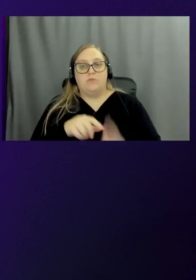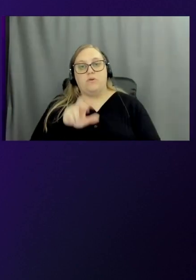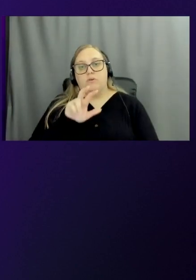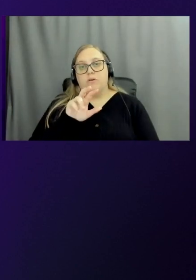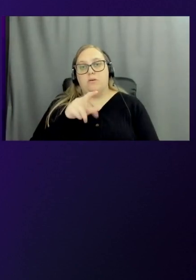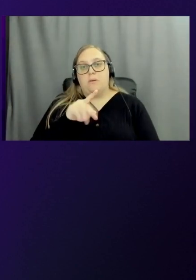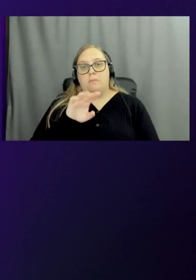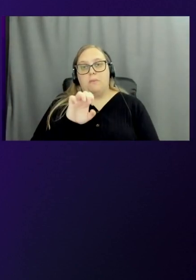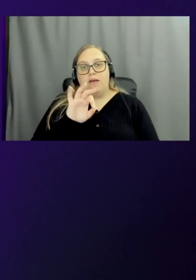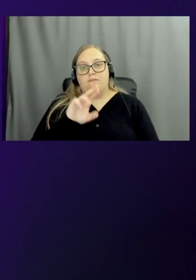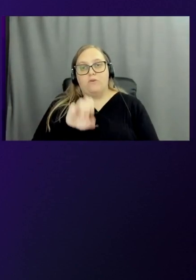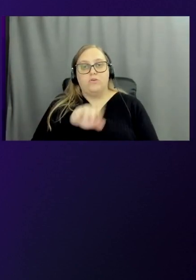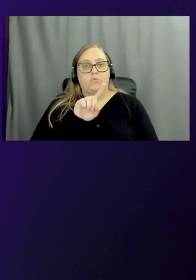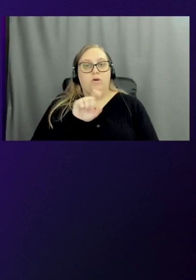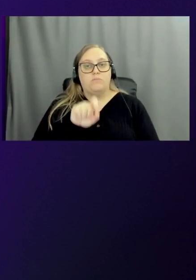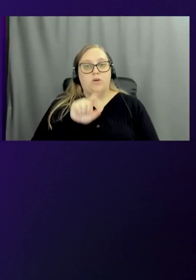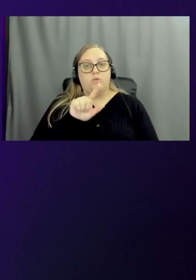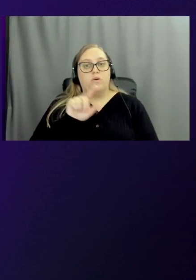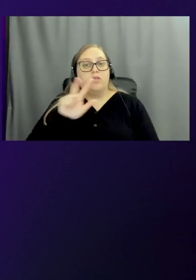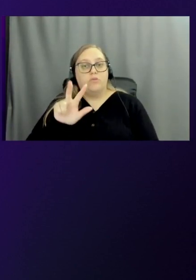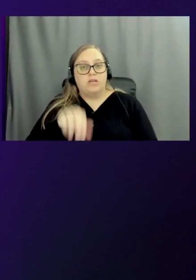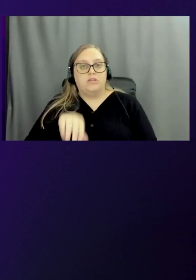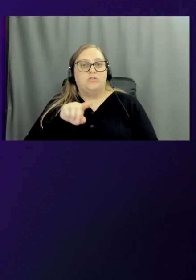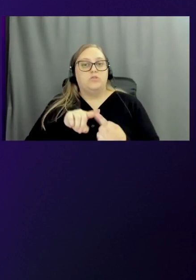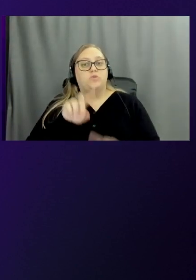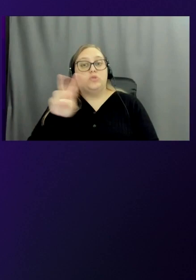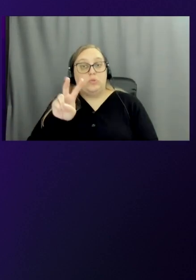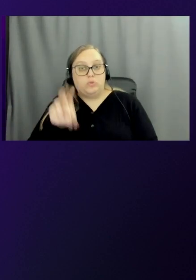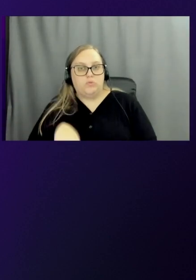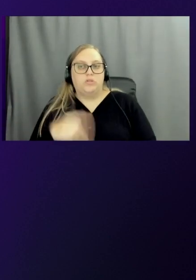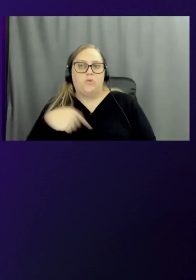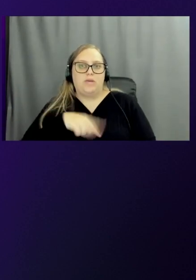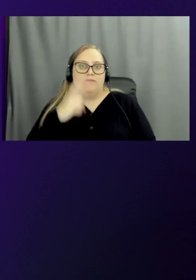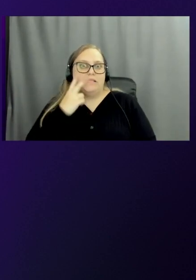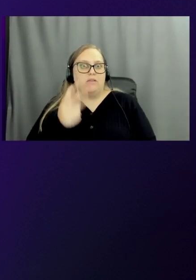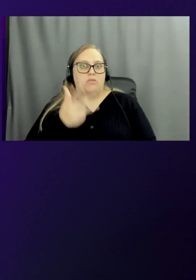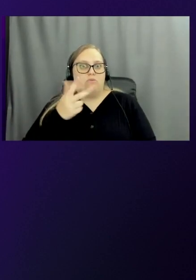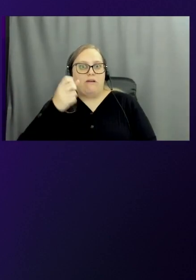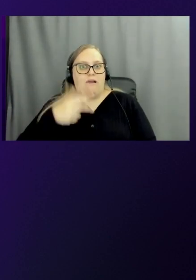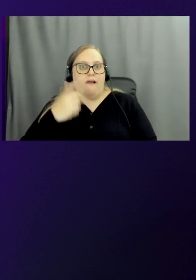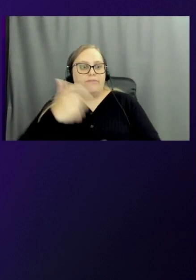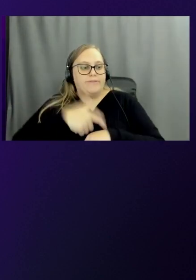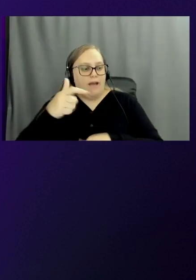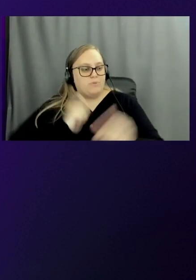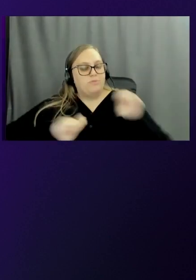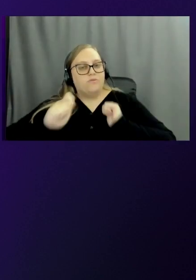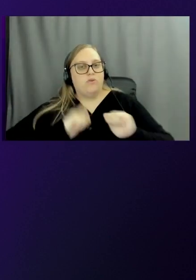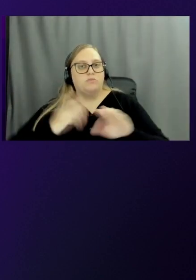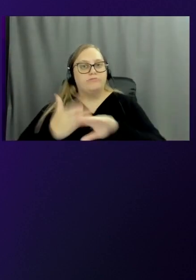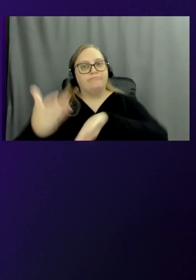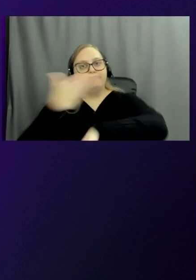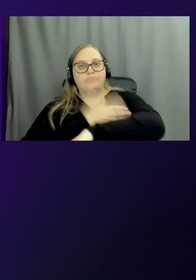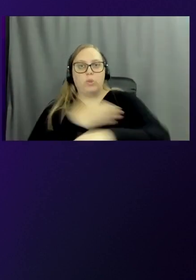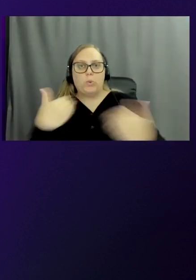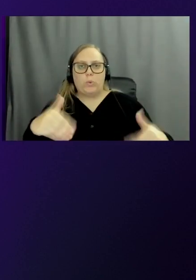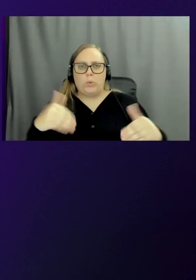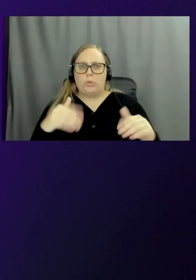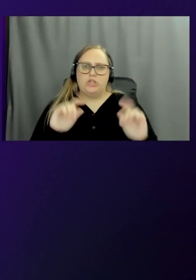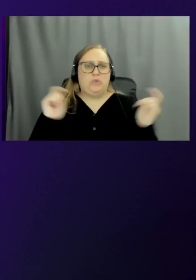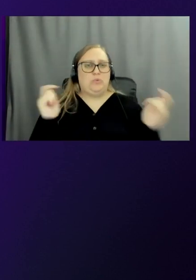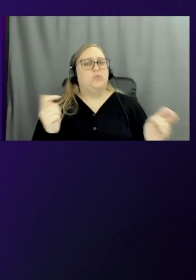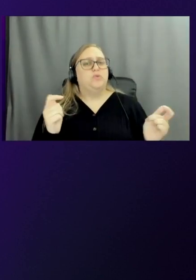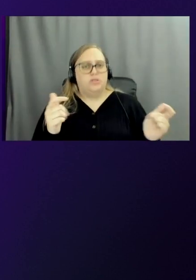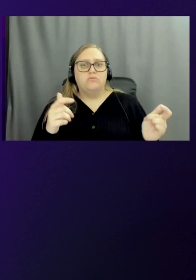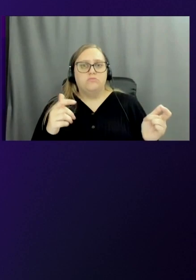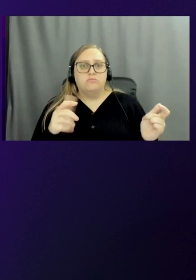PyTorch 2 on a C7G instance, we've seen as much as 3.5 times the performance. Wow. Just a huge jump. That's a huge jump, yes. And actually